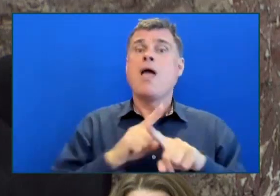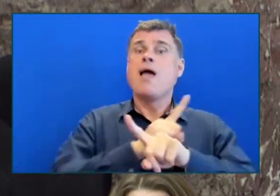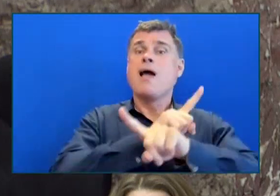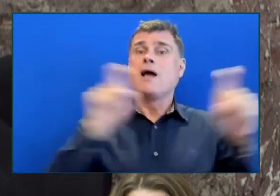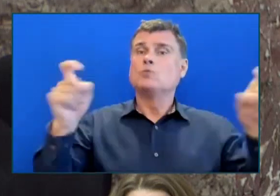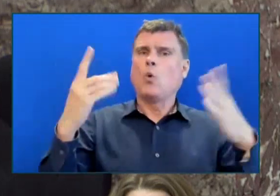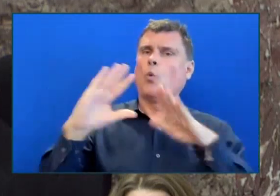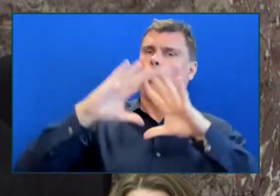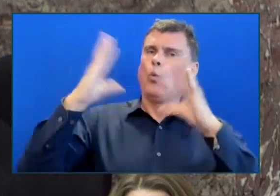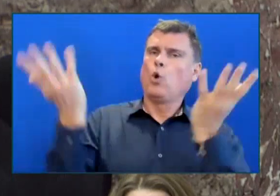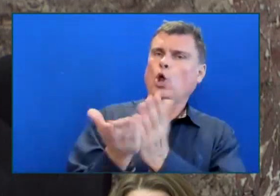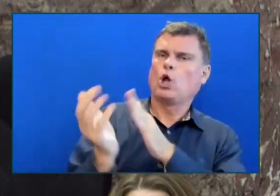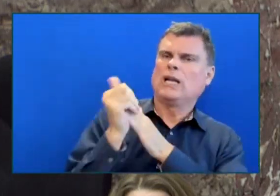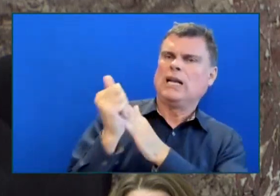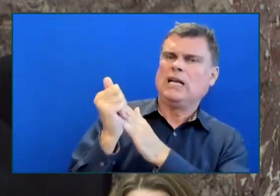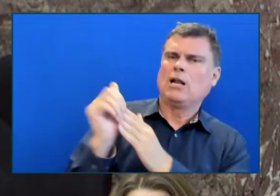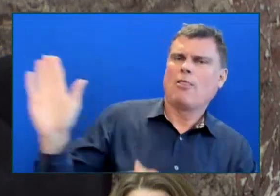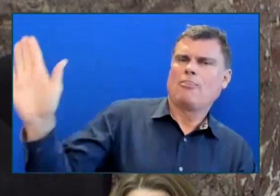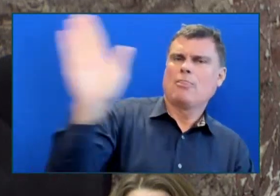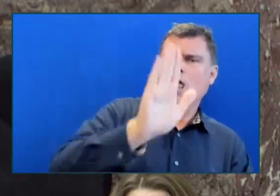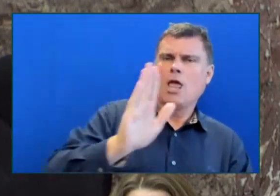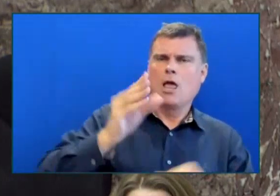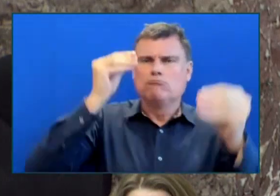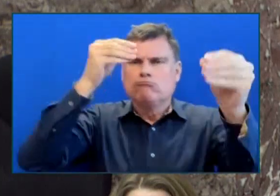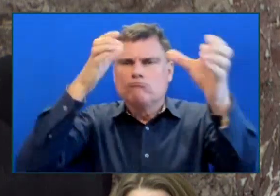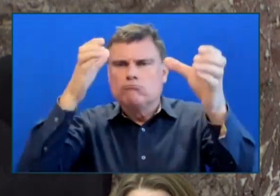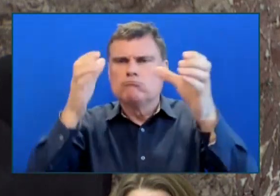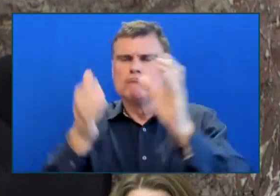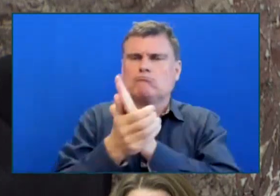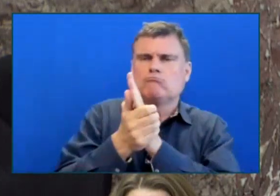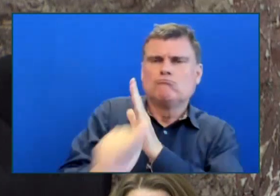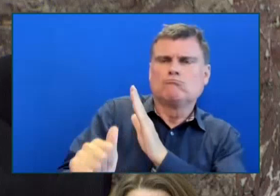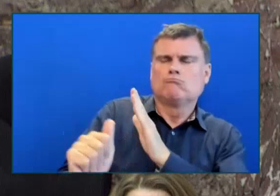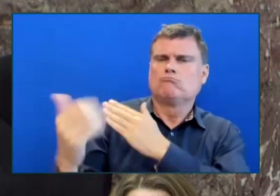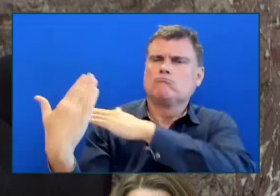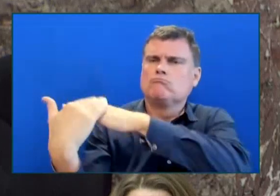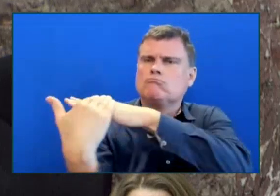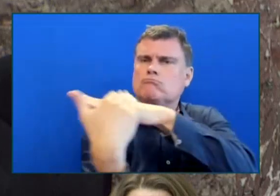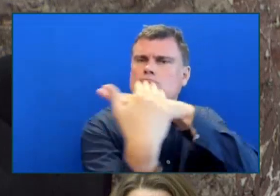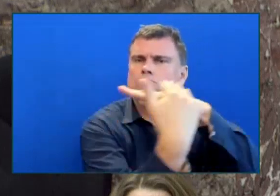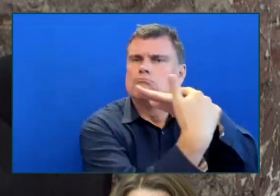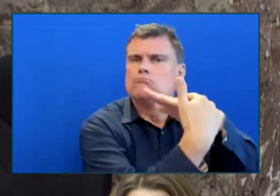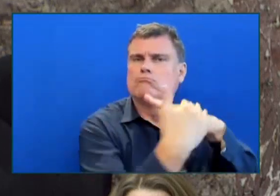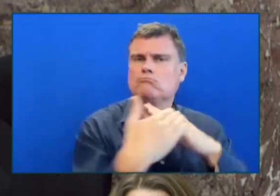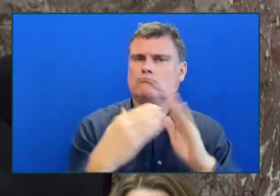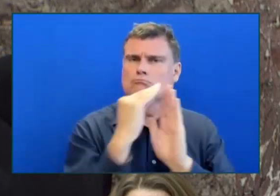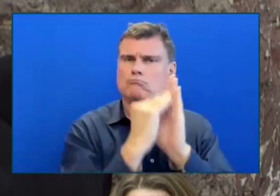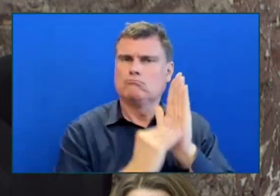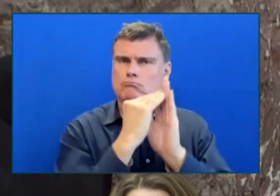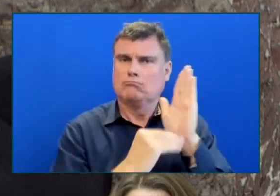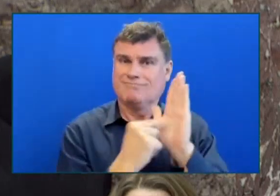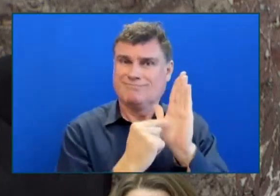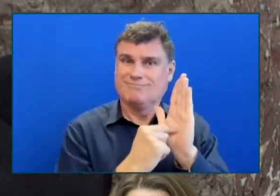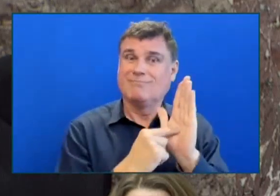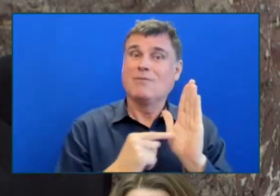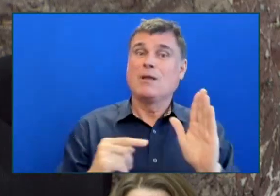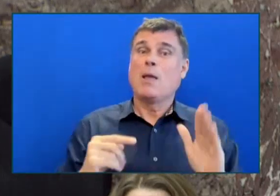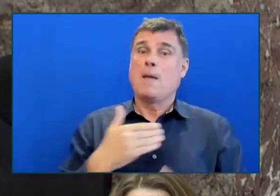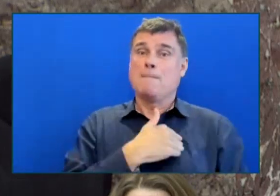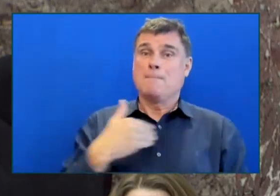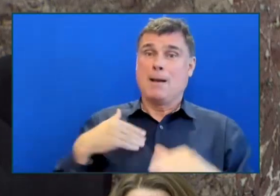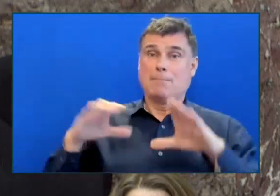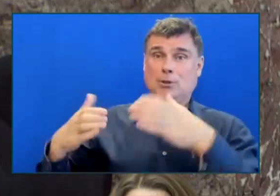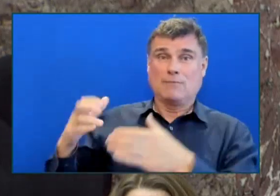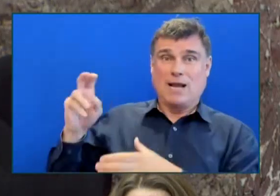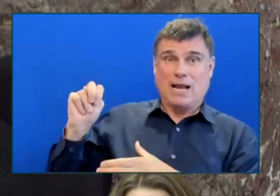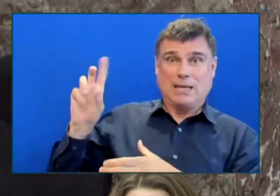to that, members of the New Democratic Caucus, myself, members from the Official Opposition Caucus, members